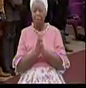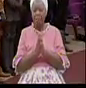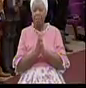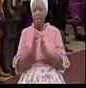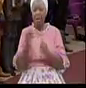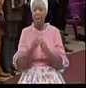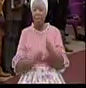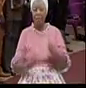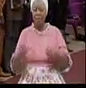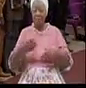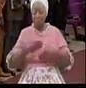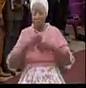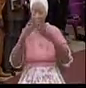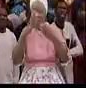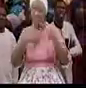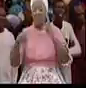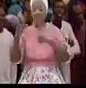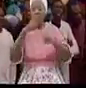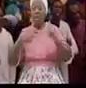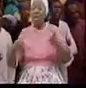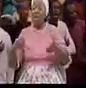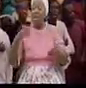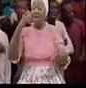Headquarters, amen.